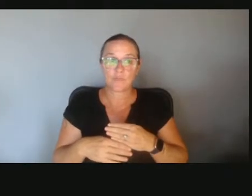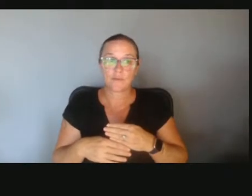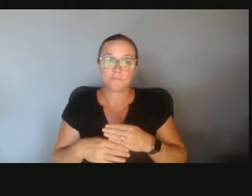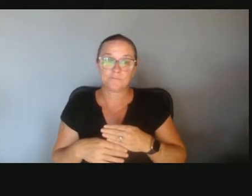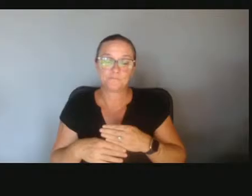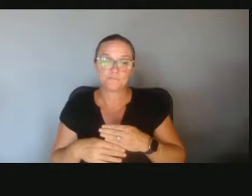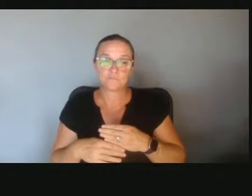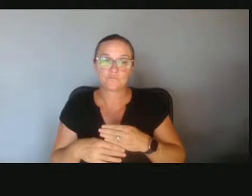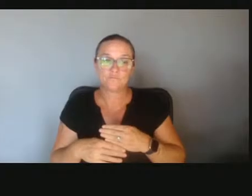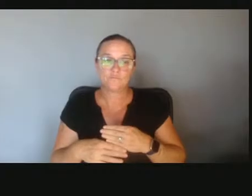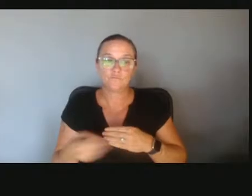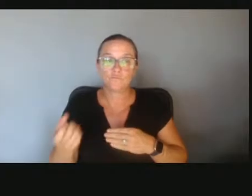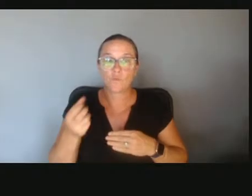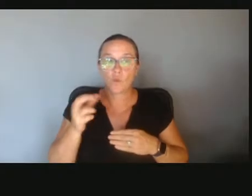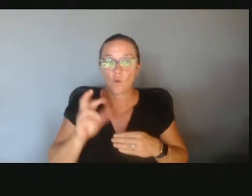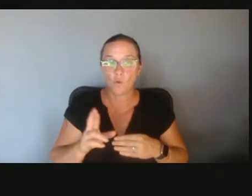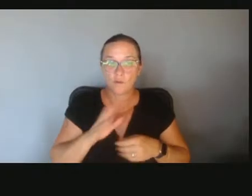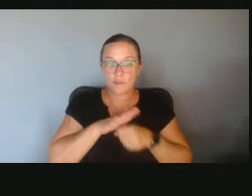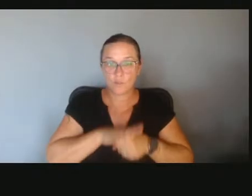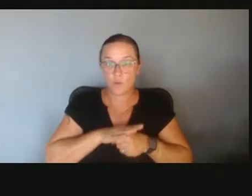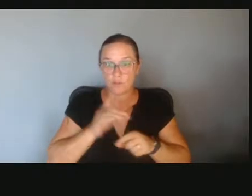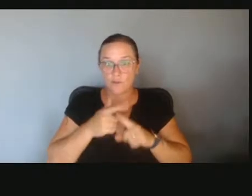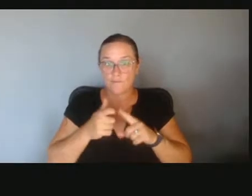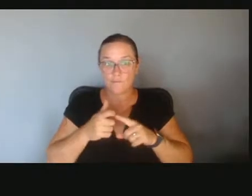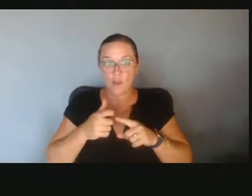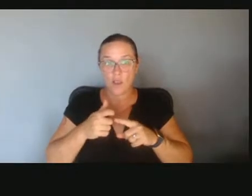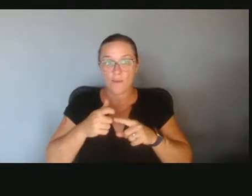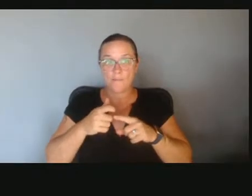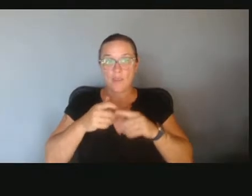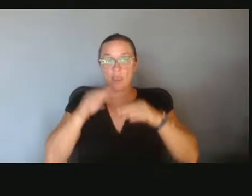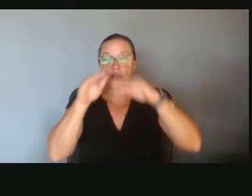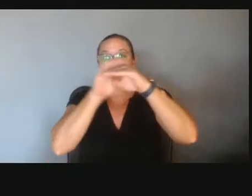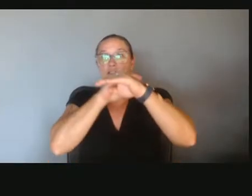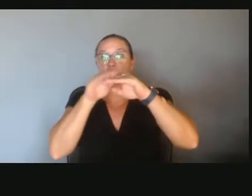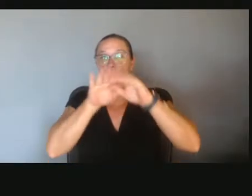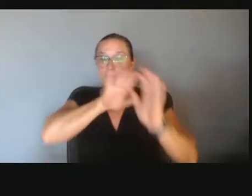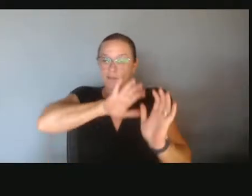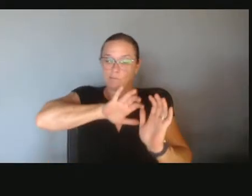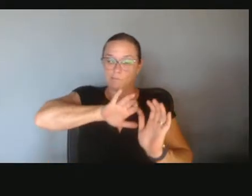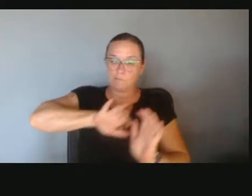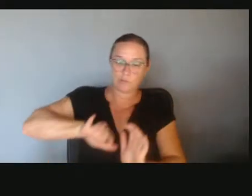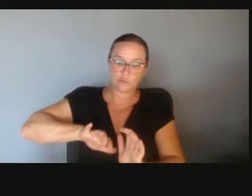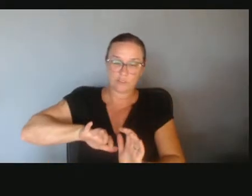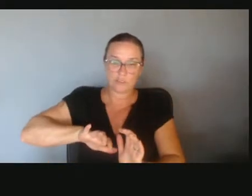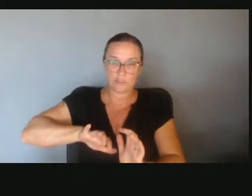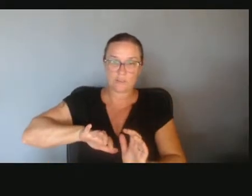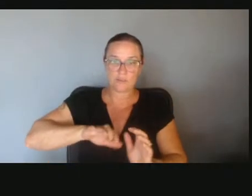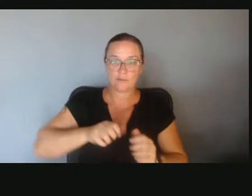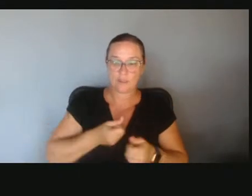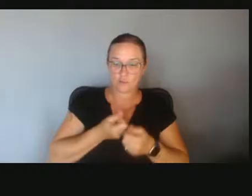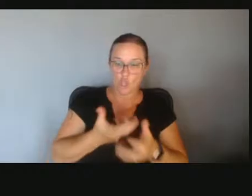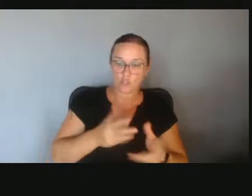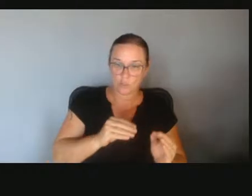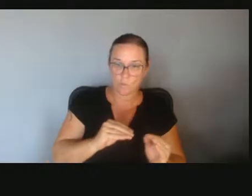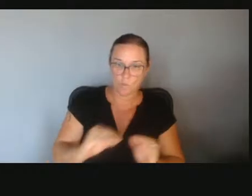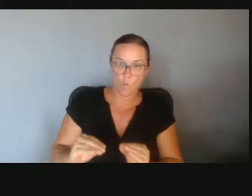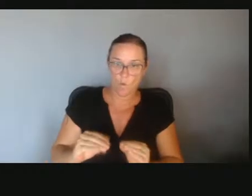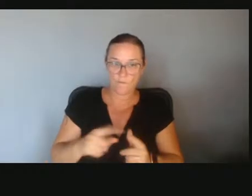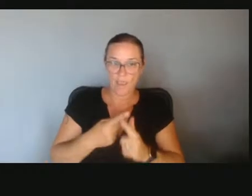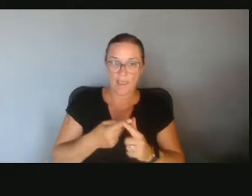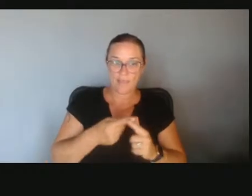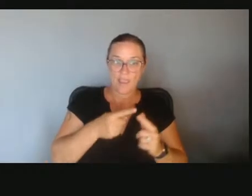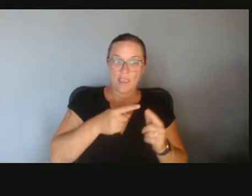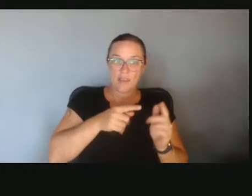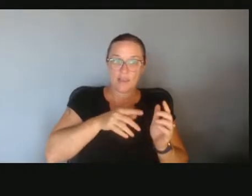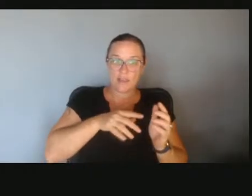zone? Or is it the pressure from the top actually pushing on the south flank that causes it to shift and then inject magma more